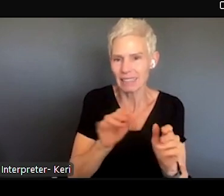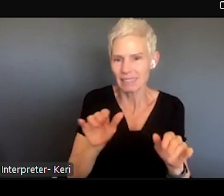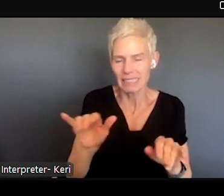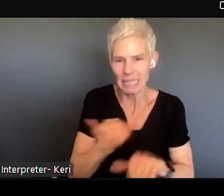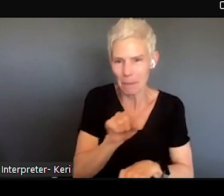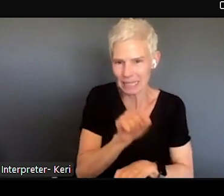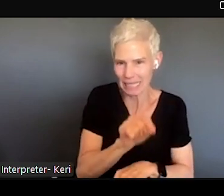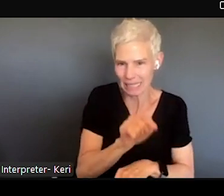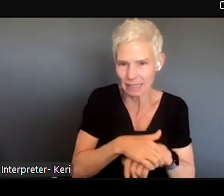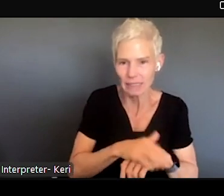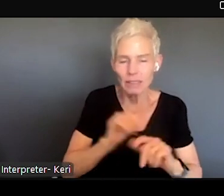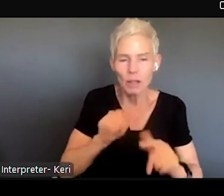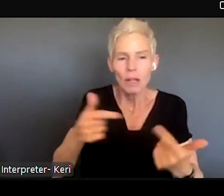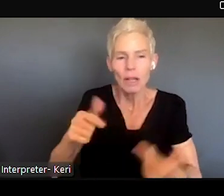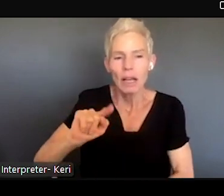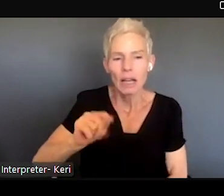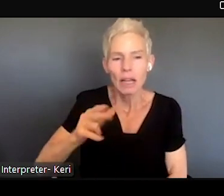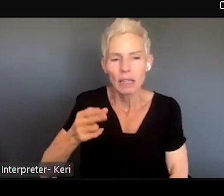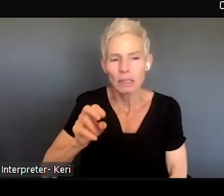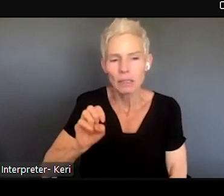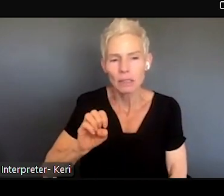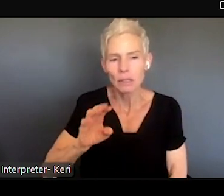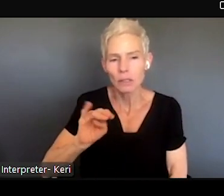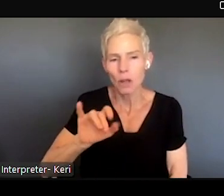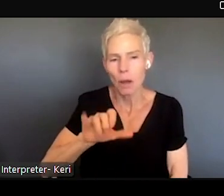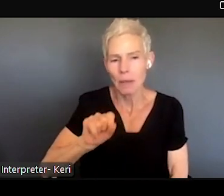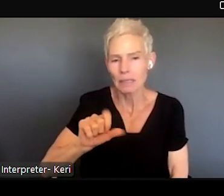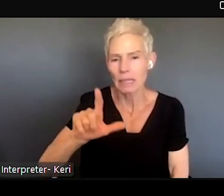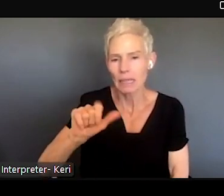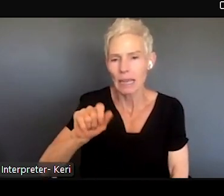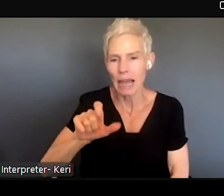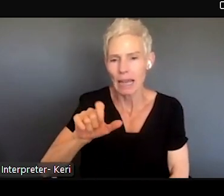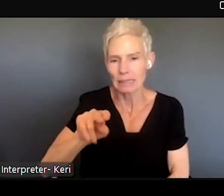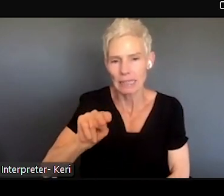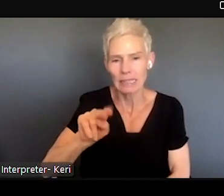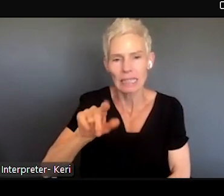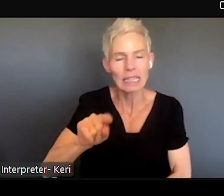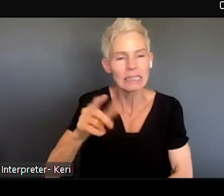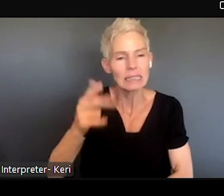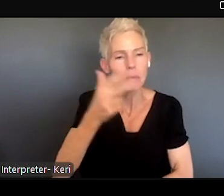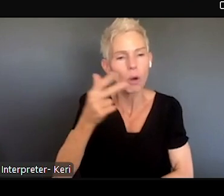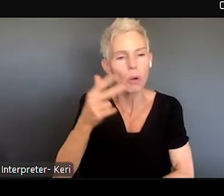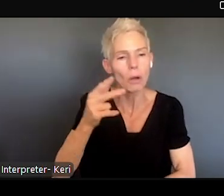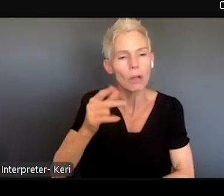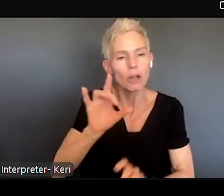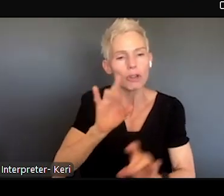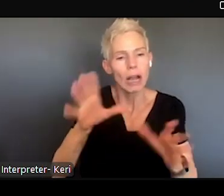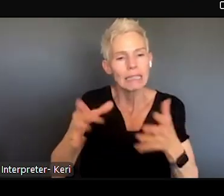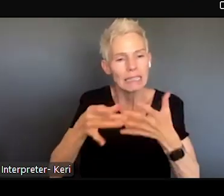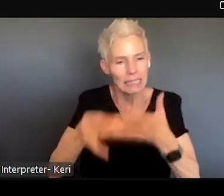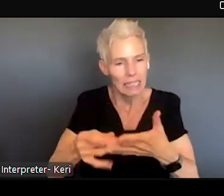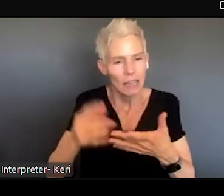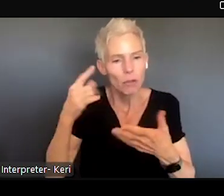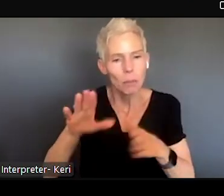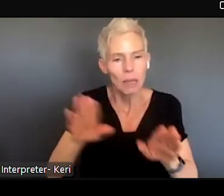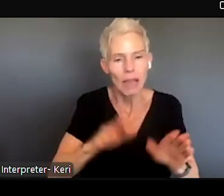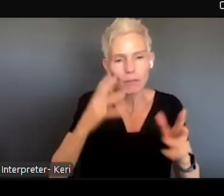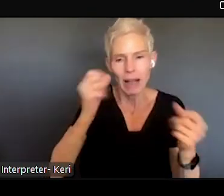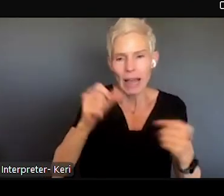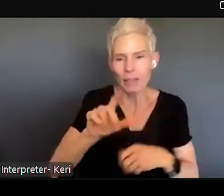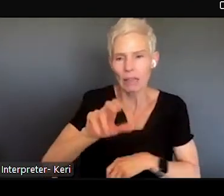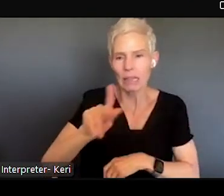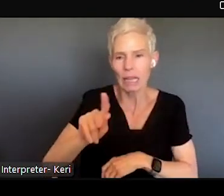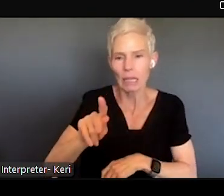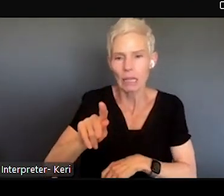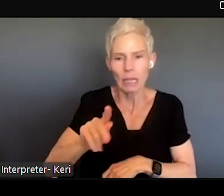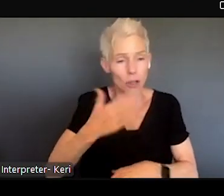Thomas Latson, who is the mobile crisis lead for Behavioral Health Link. Thomas, Hey,